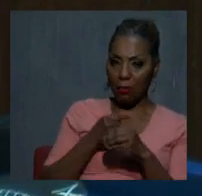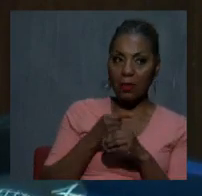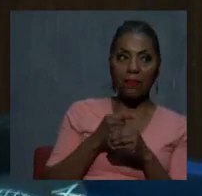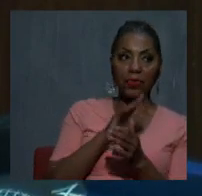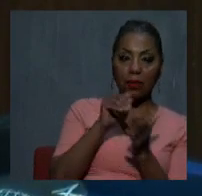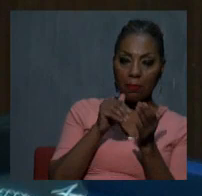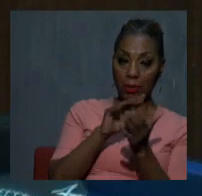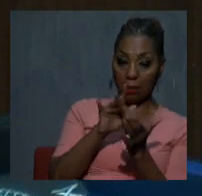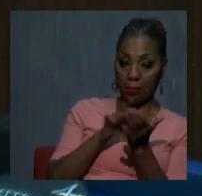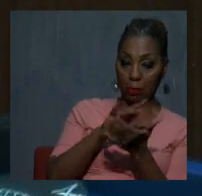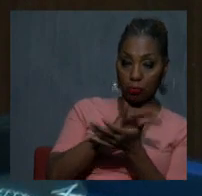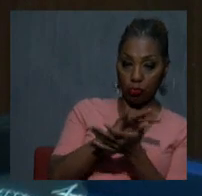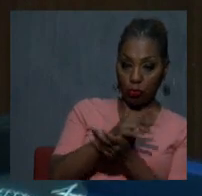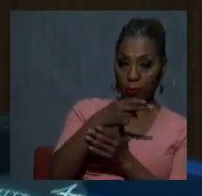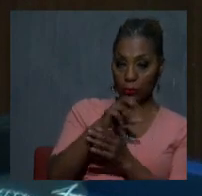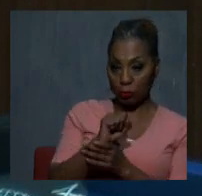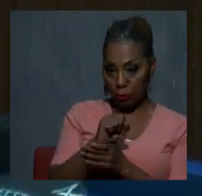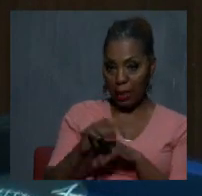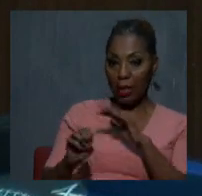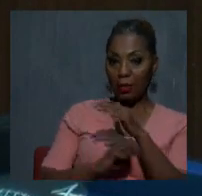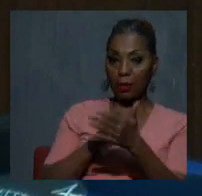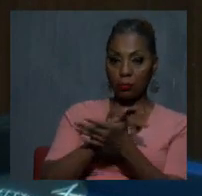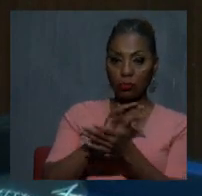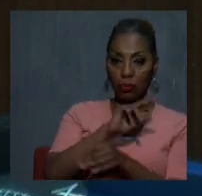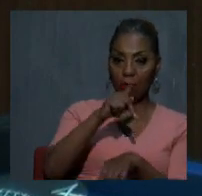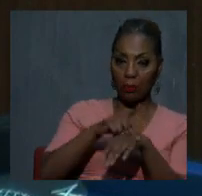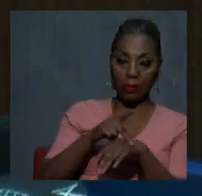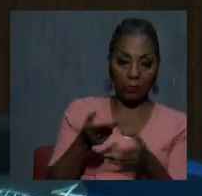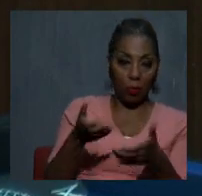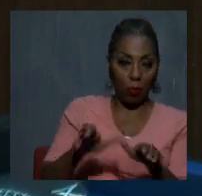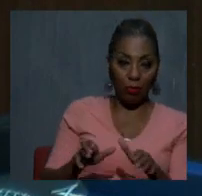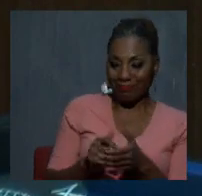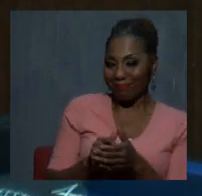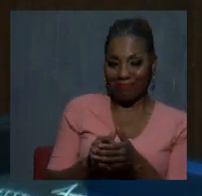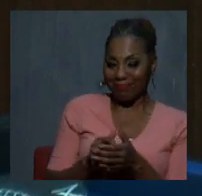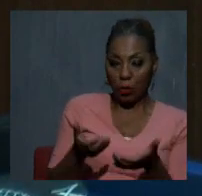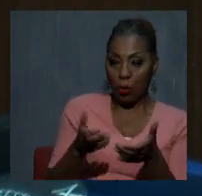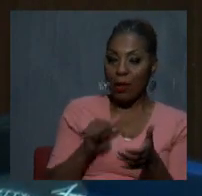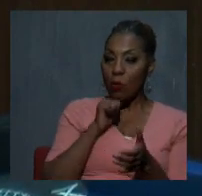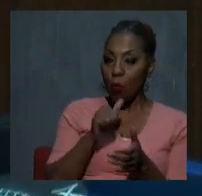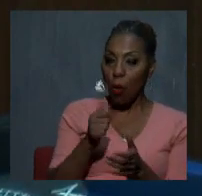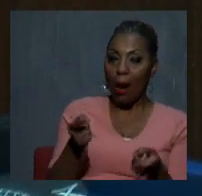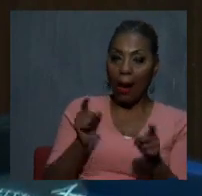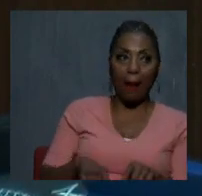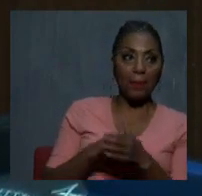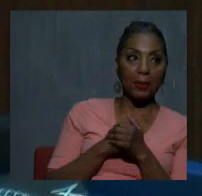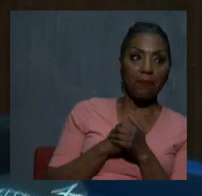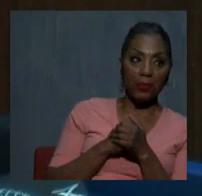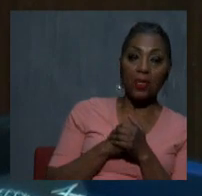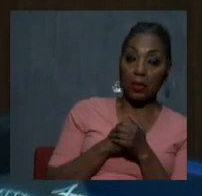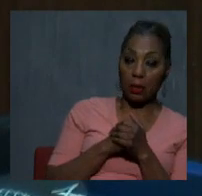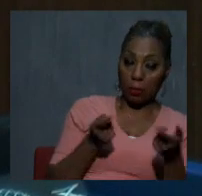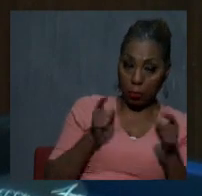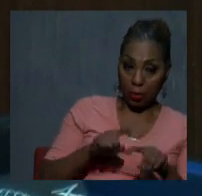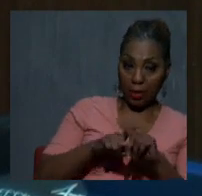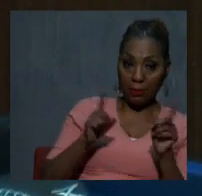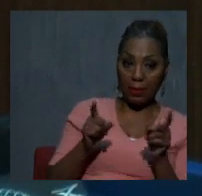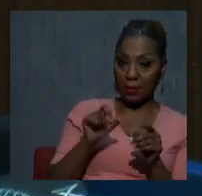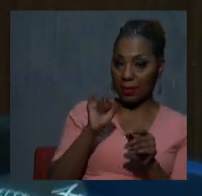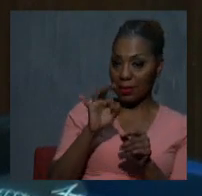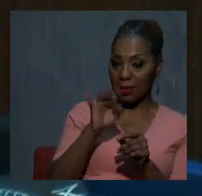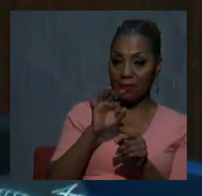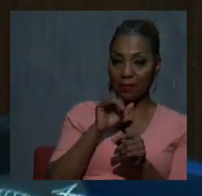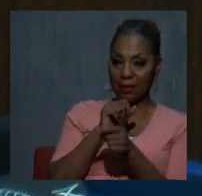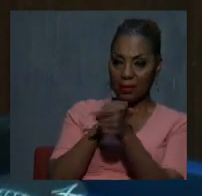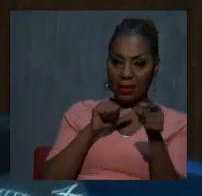middle schools and the junior highs and the elementary schools, if the principal doesn't want to do it, it's not going to happen. You can get the agreement at the top, but if it doesn't happen at the local